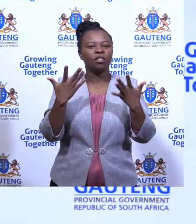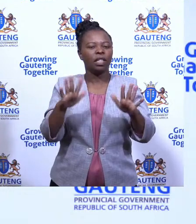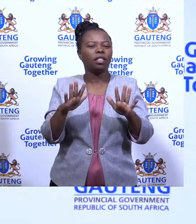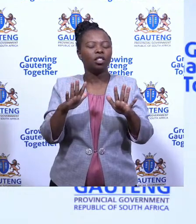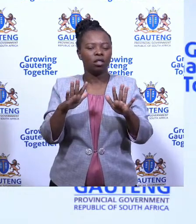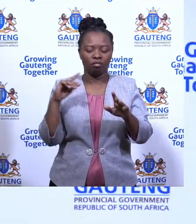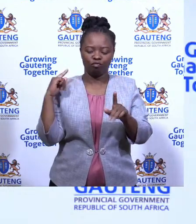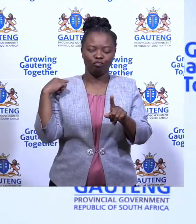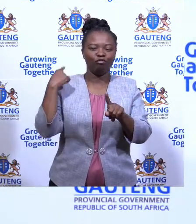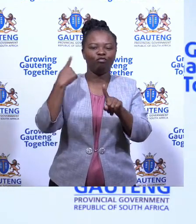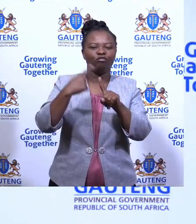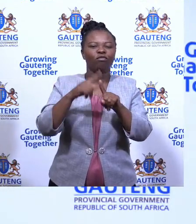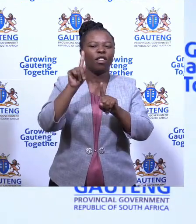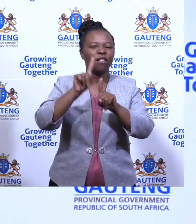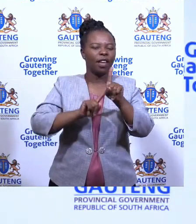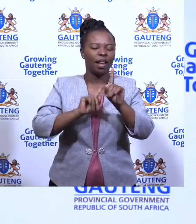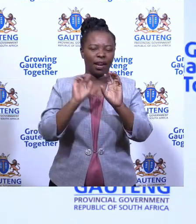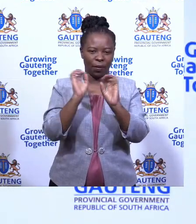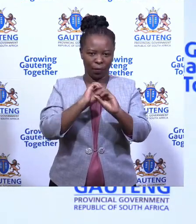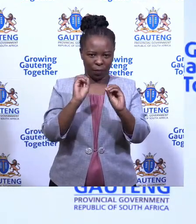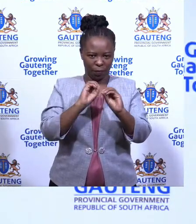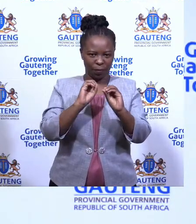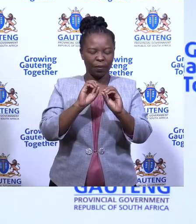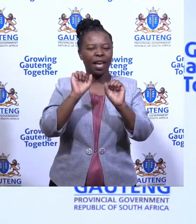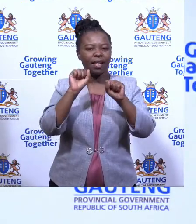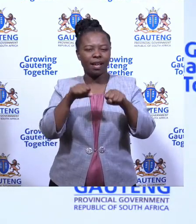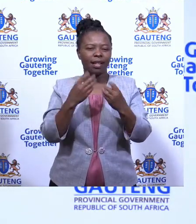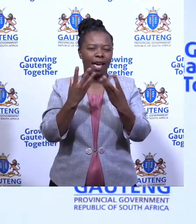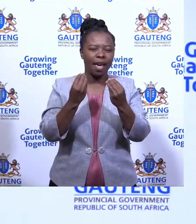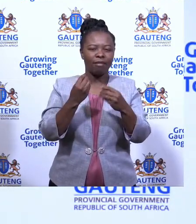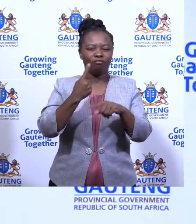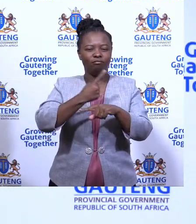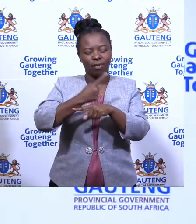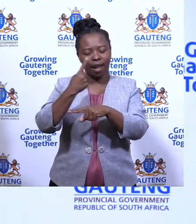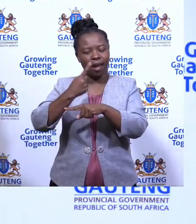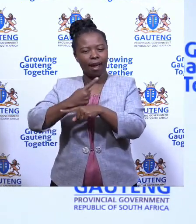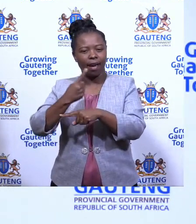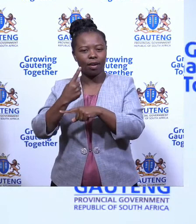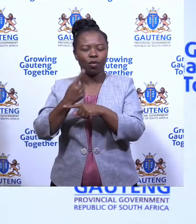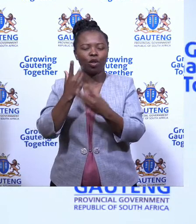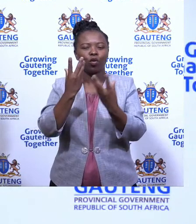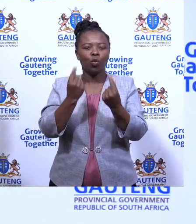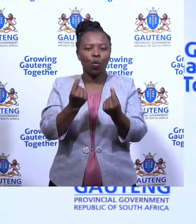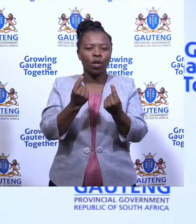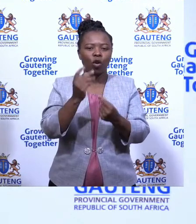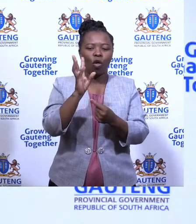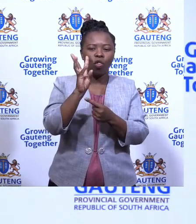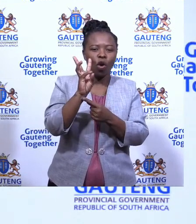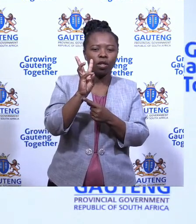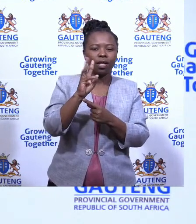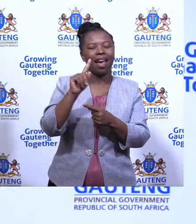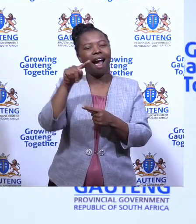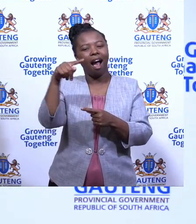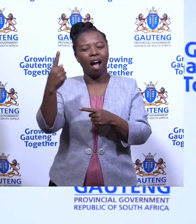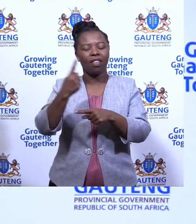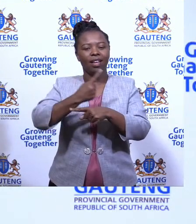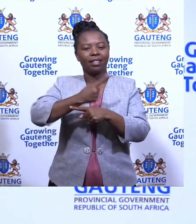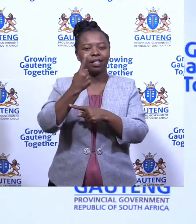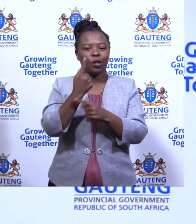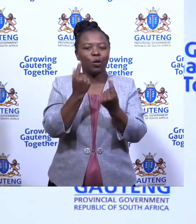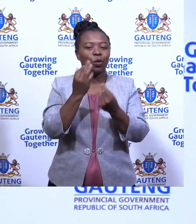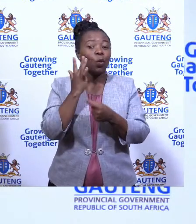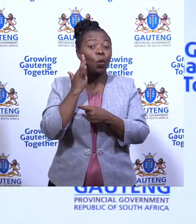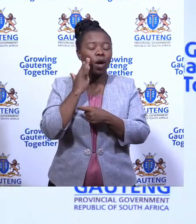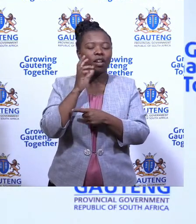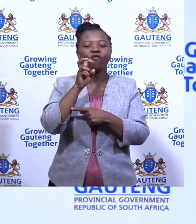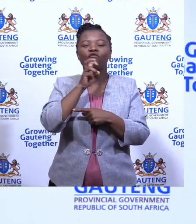failure. There are days on which we do it on Thursdays, and on other days we do it